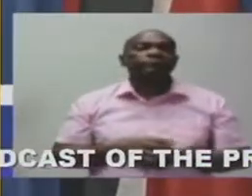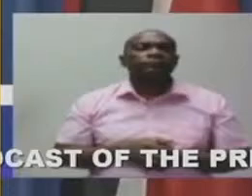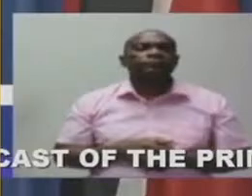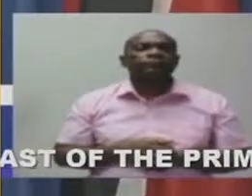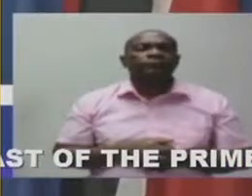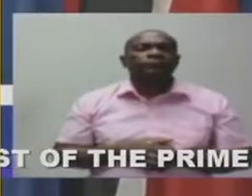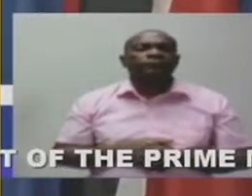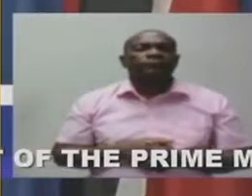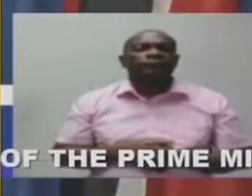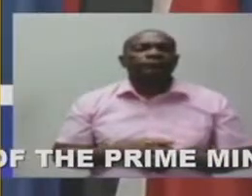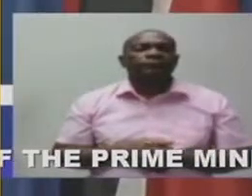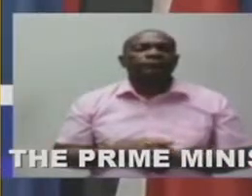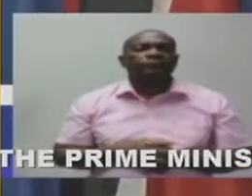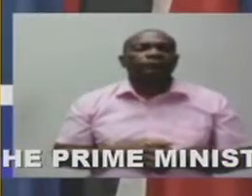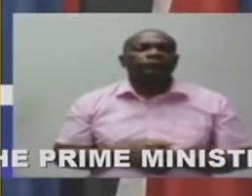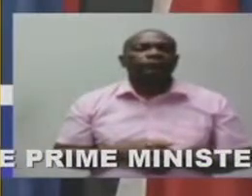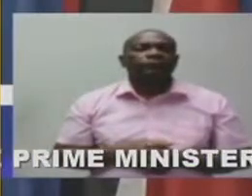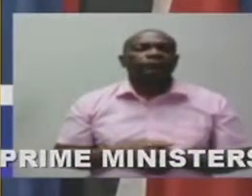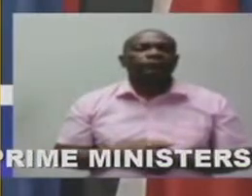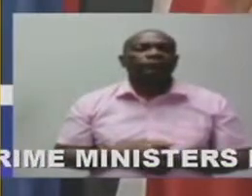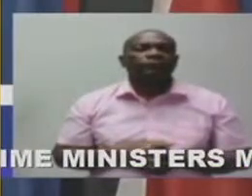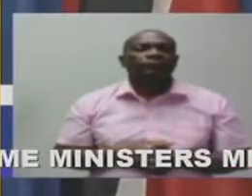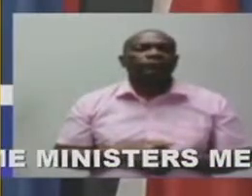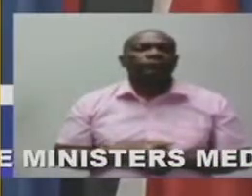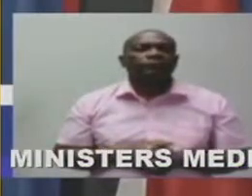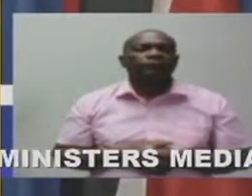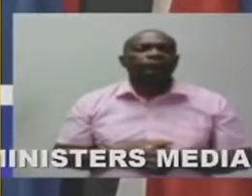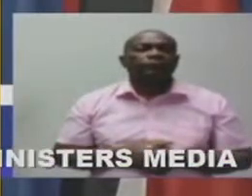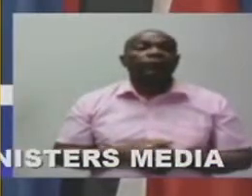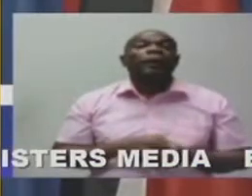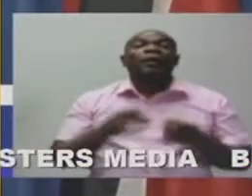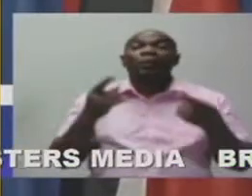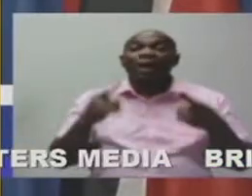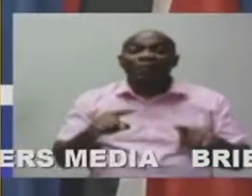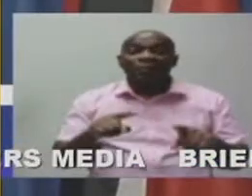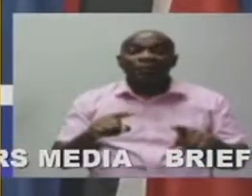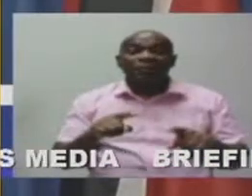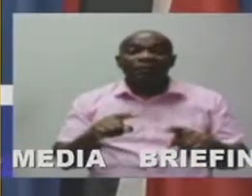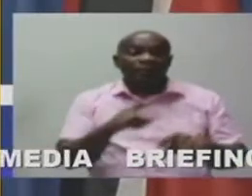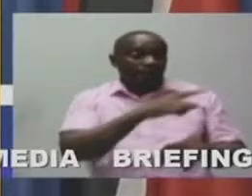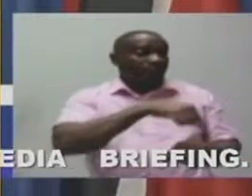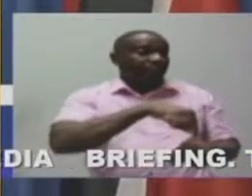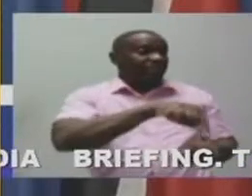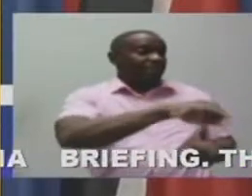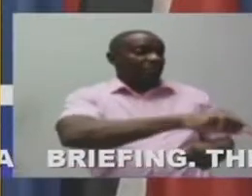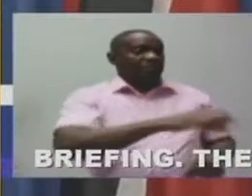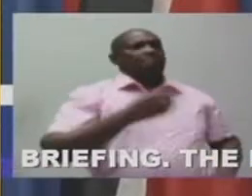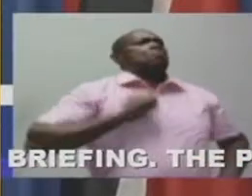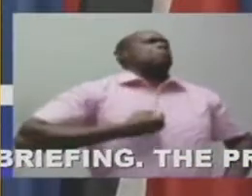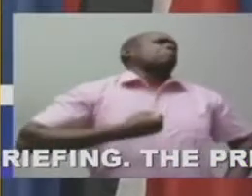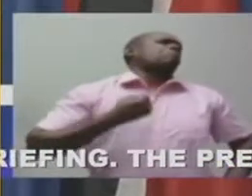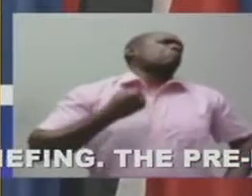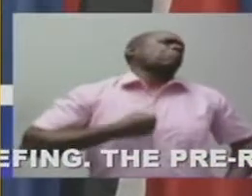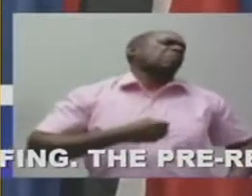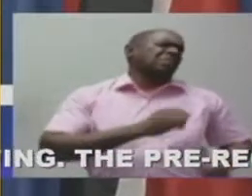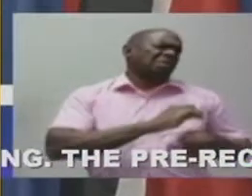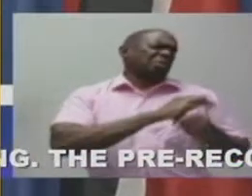cohort is taking it to the vulnerable cohort and killing them off. I